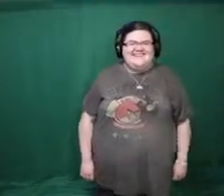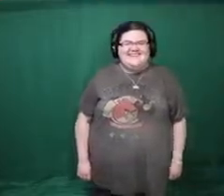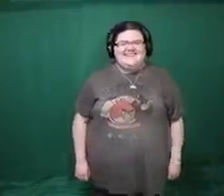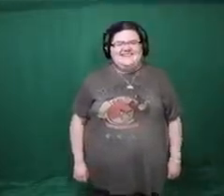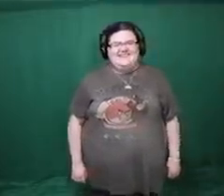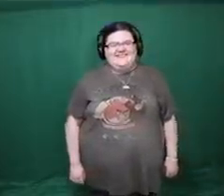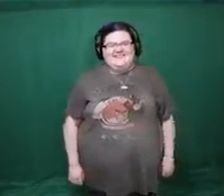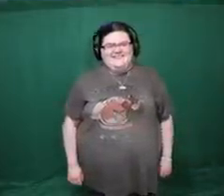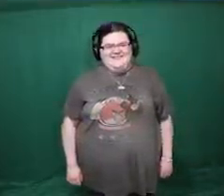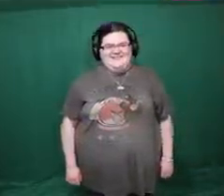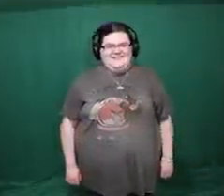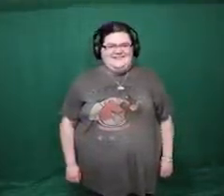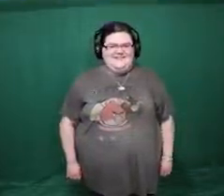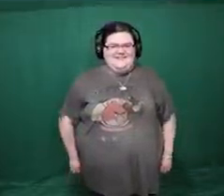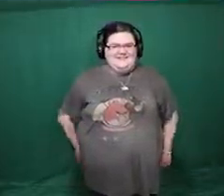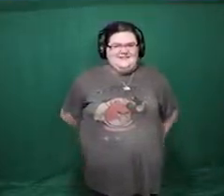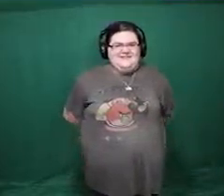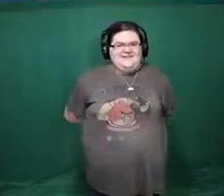I'm 1804. I'm